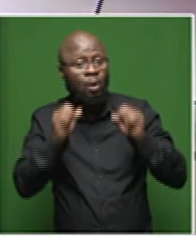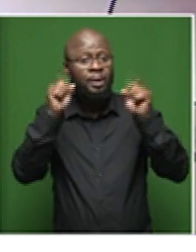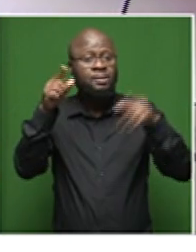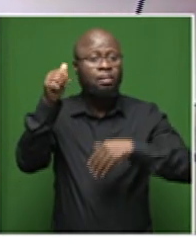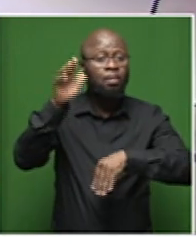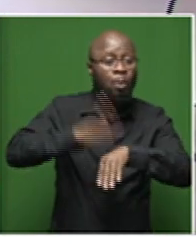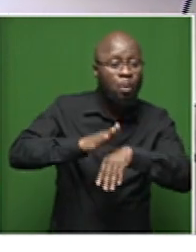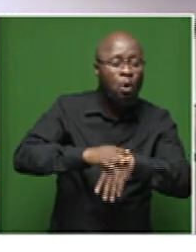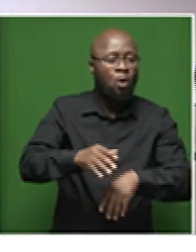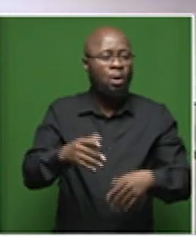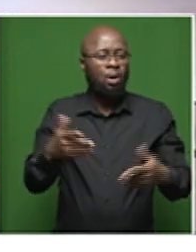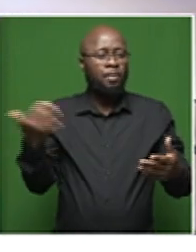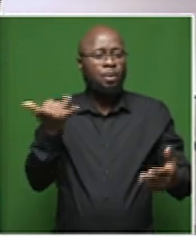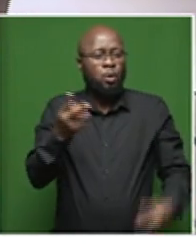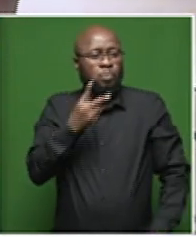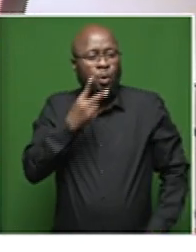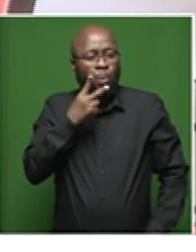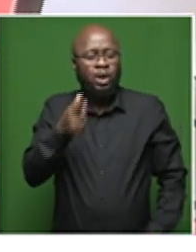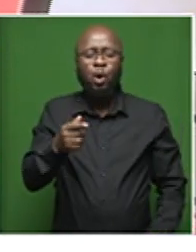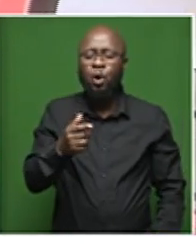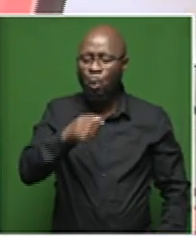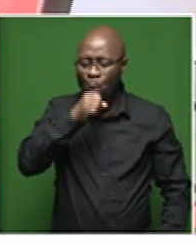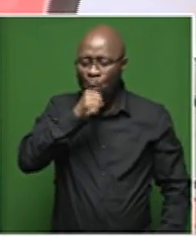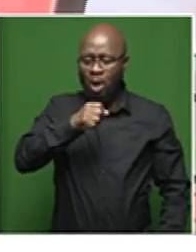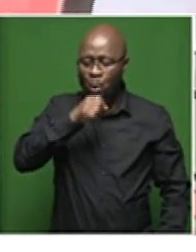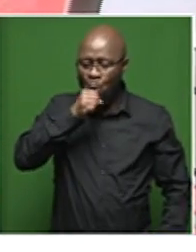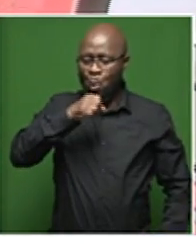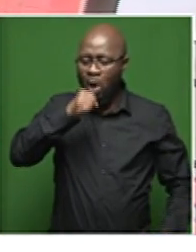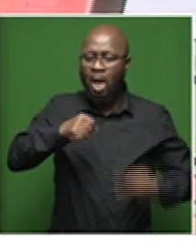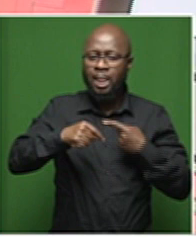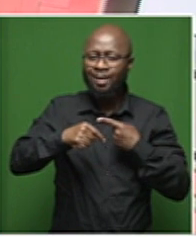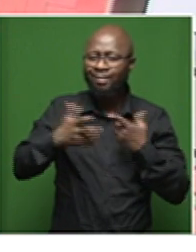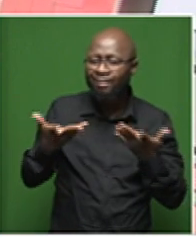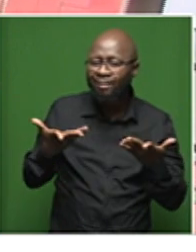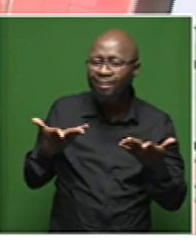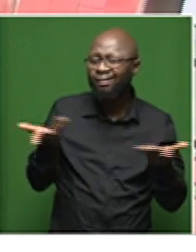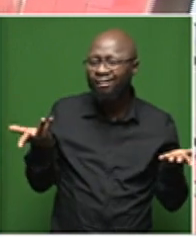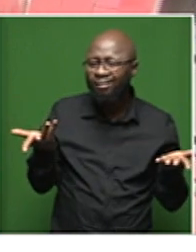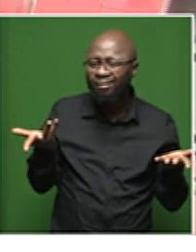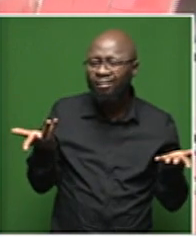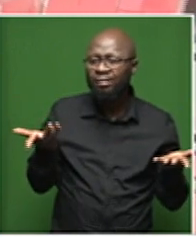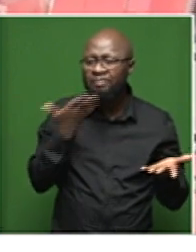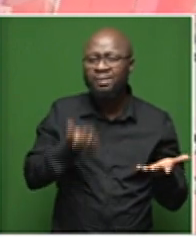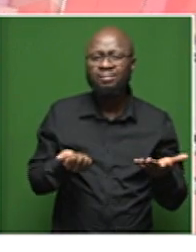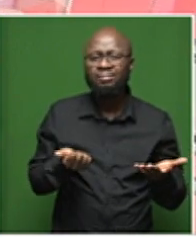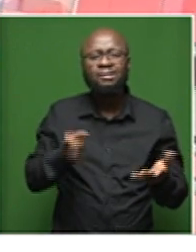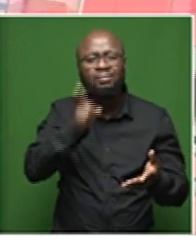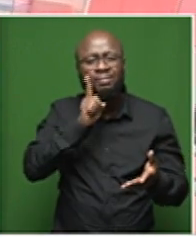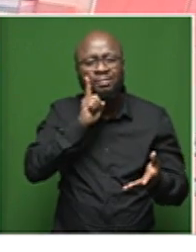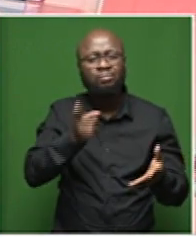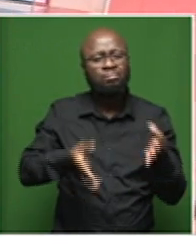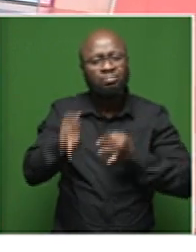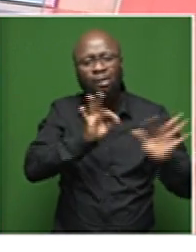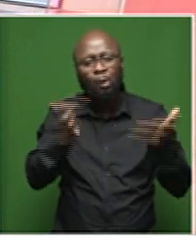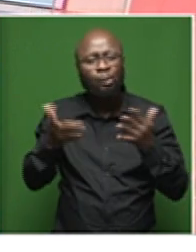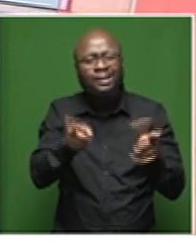vaping component. But I think we'll get into that a little bit later on. We celebrated and commemorated World Hypertension Day yesterday. And today is part of the month of